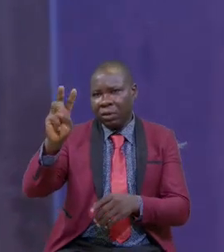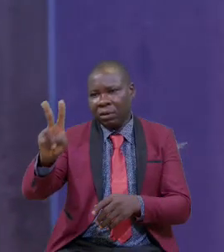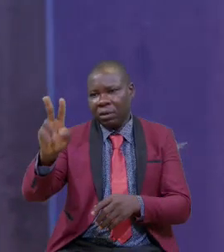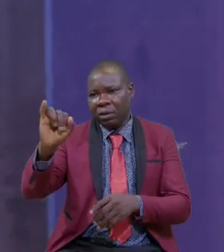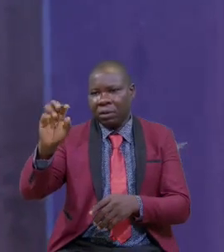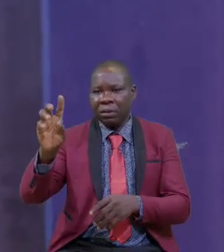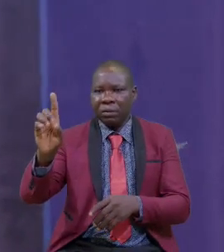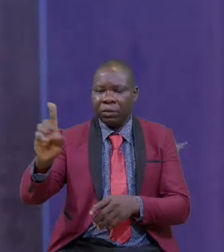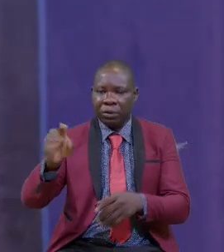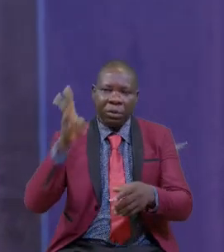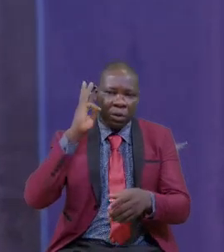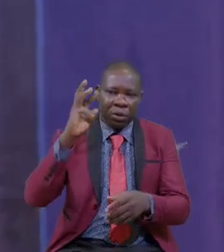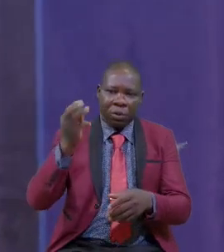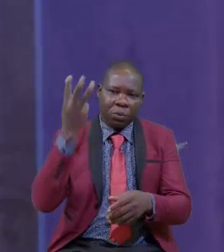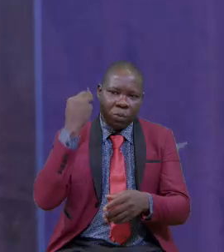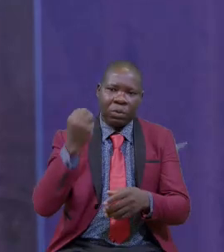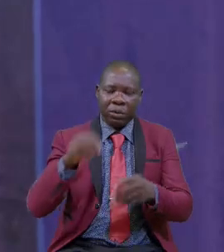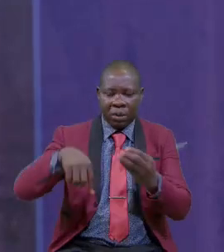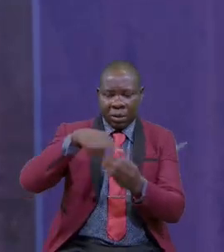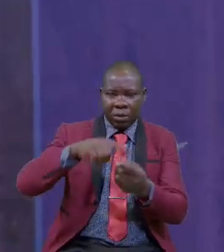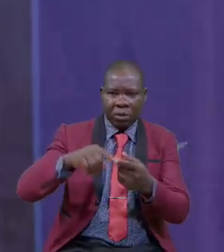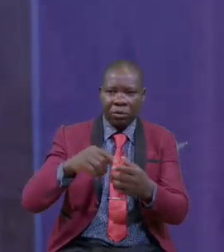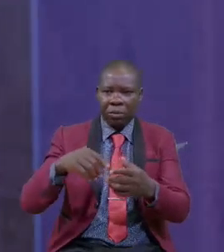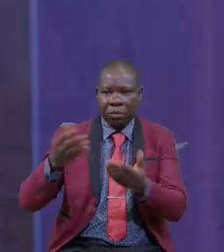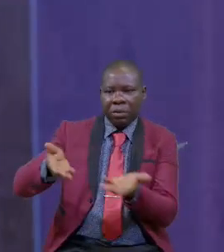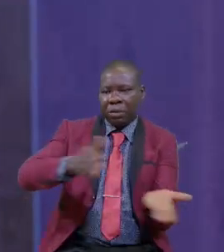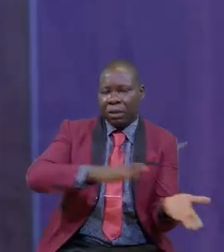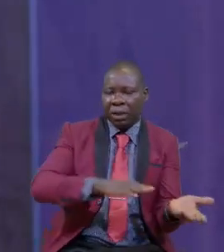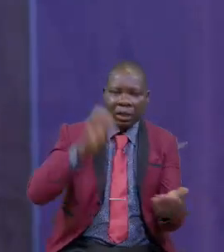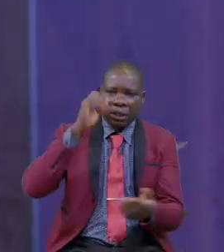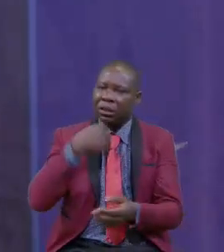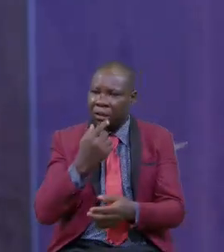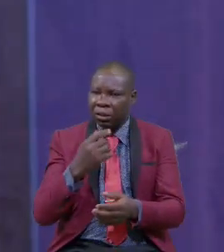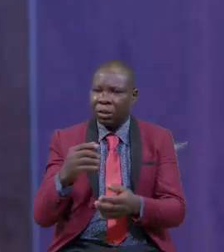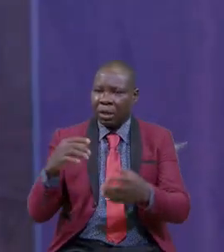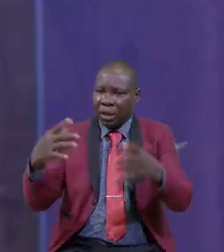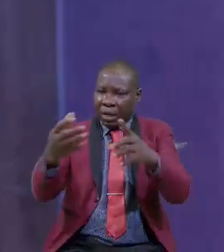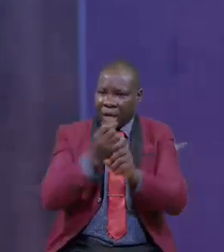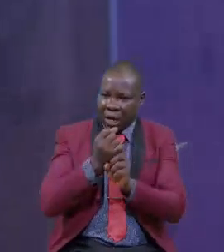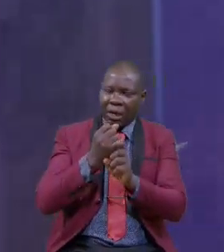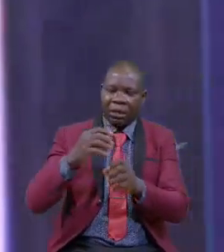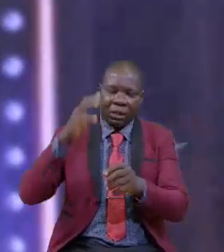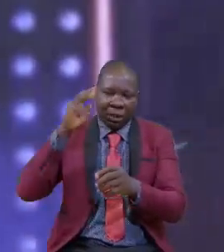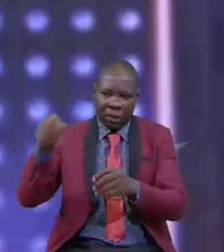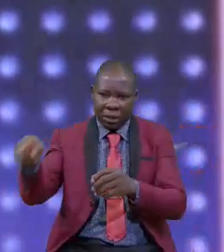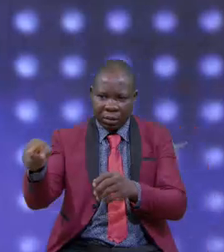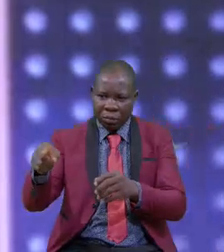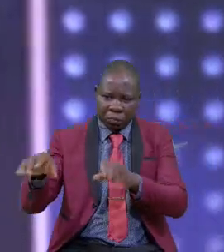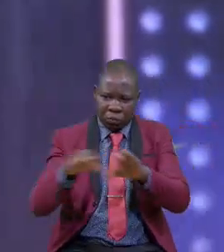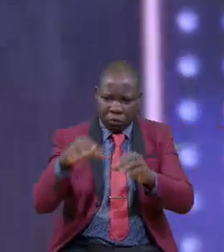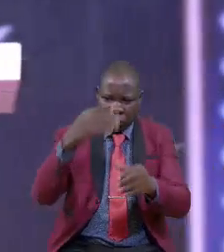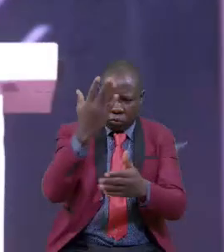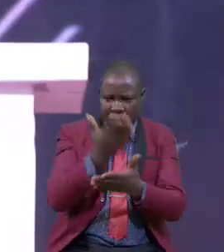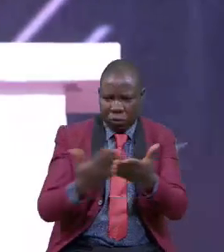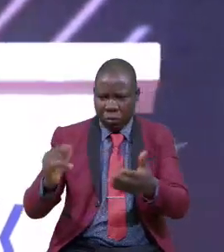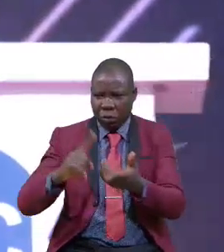Do something to him, my good son." But use the wisdom, the native, natural wisdom you